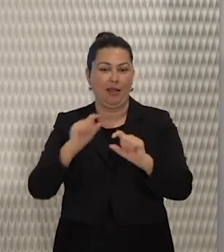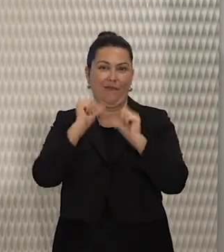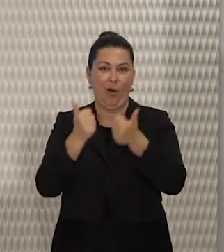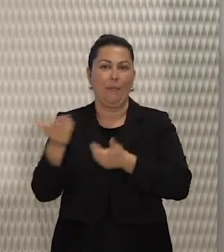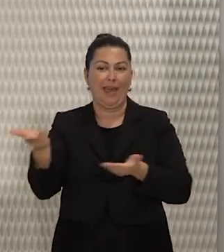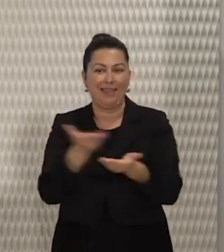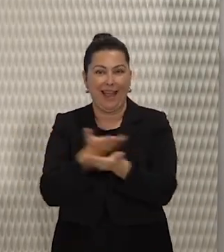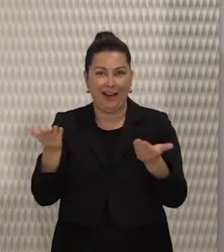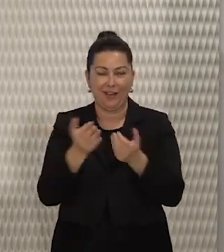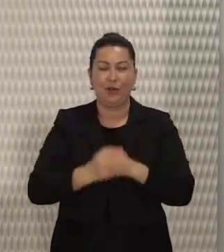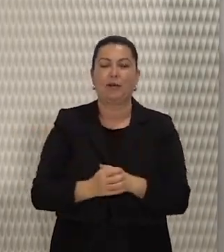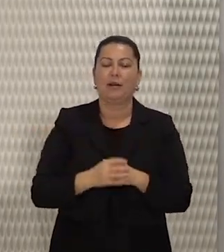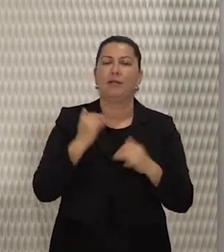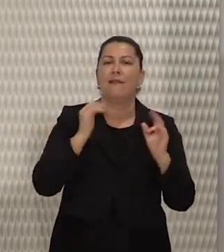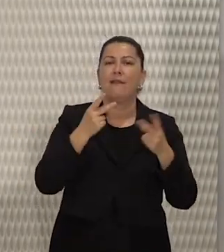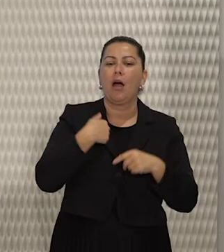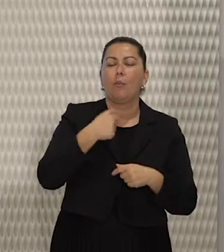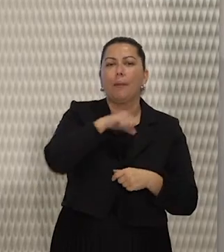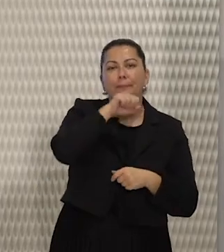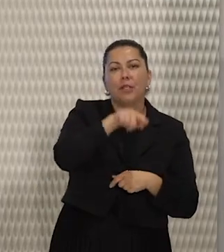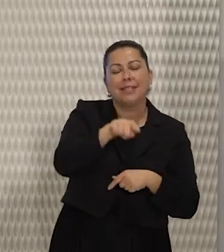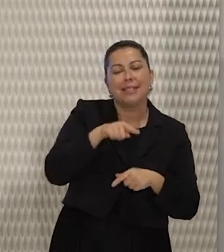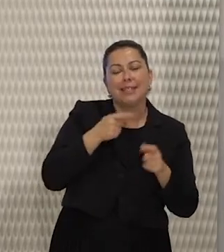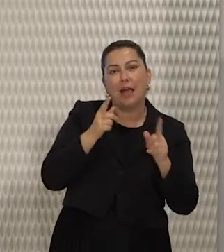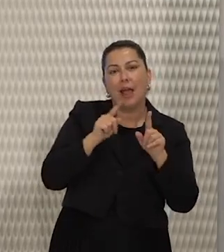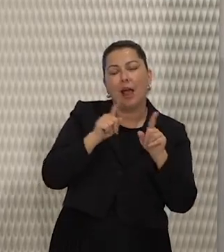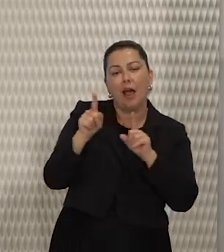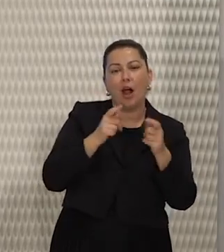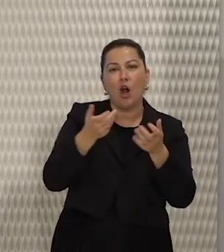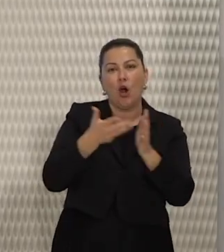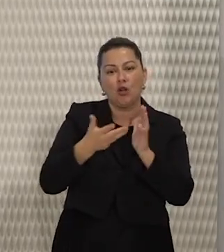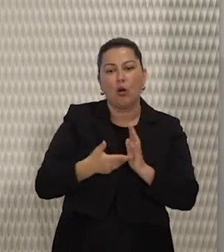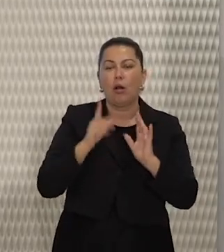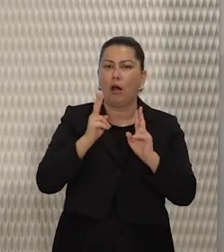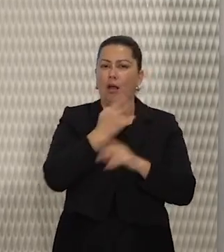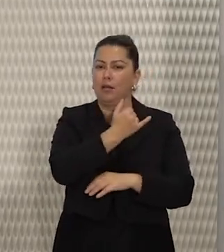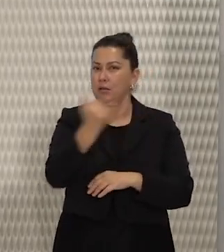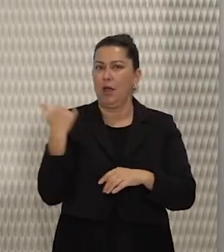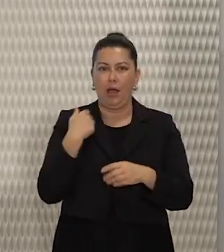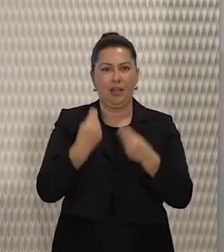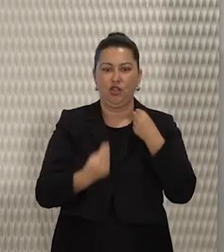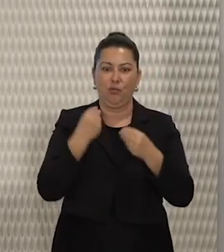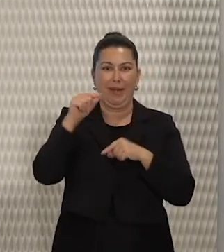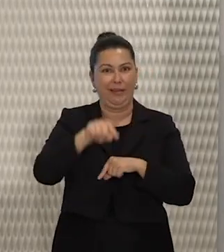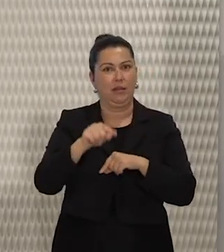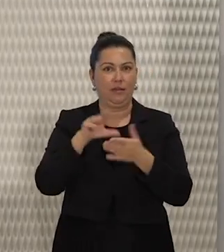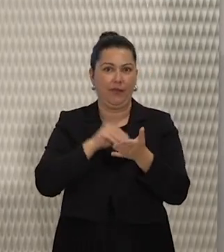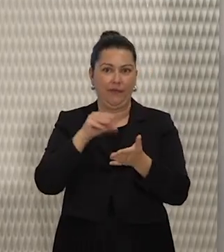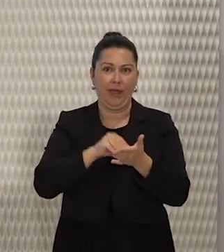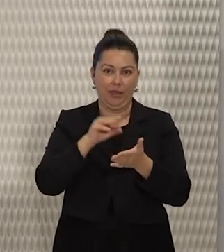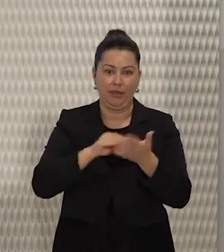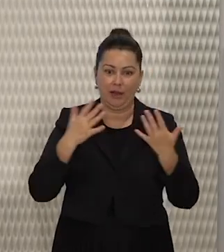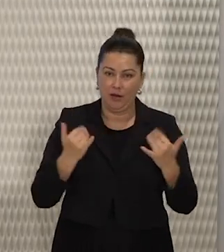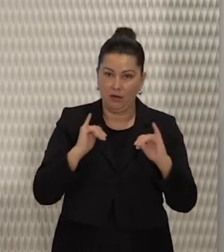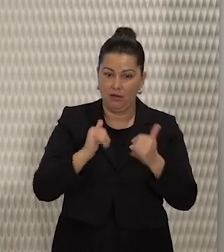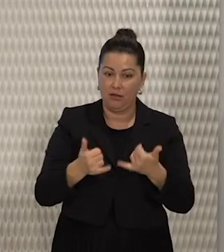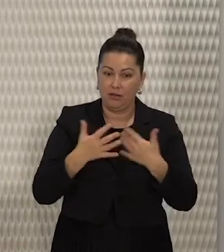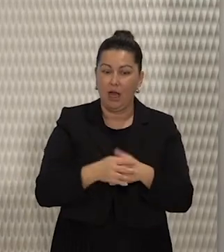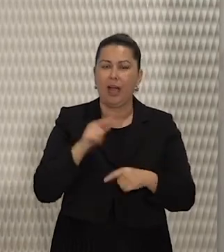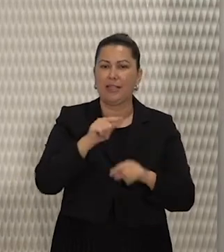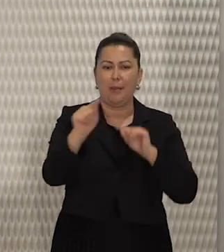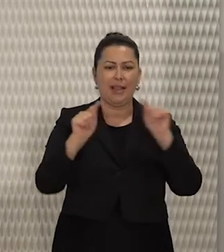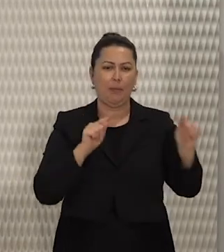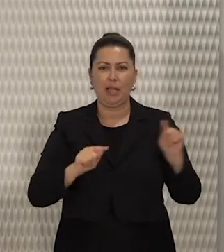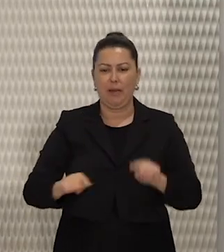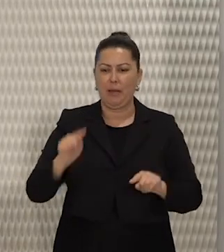What I like about the adaptive controller is now everyone can play. You can just say, all right, that's that button, that's that button,